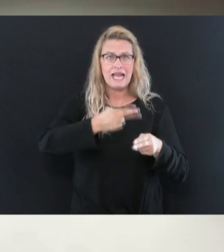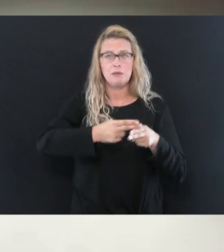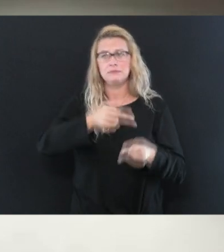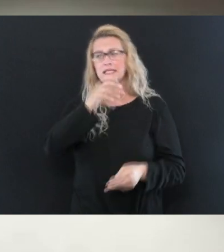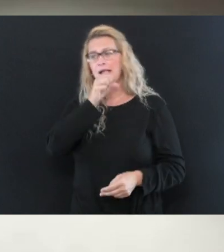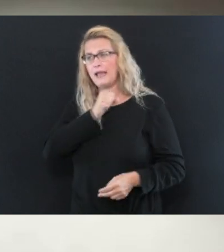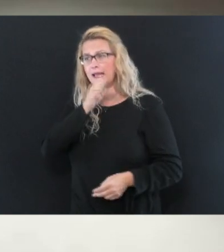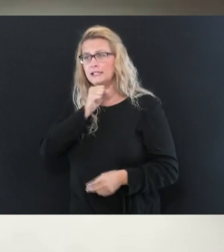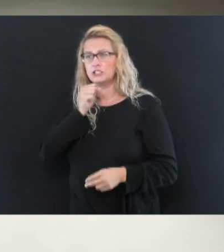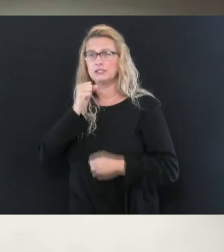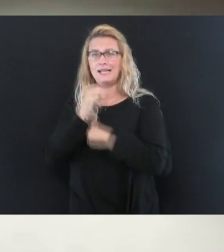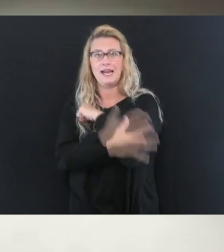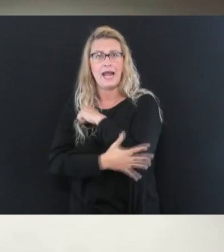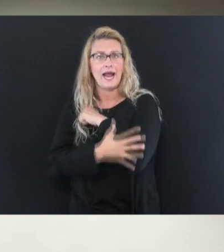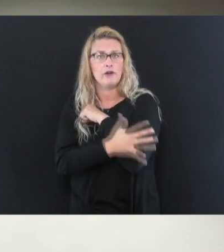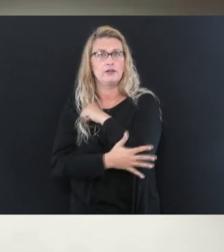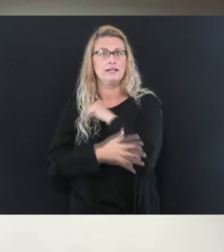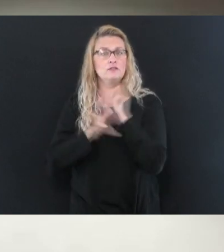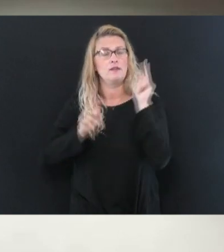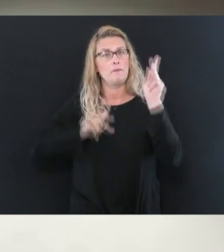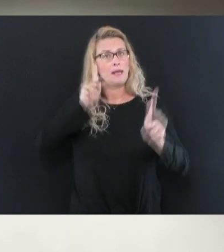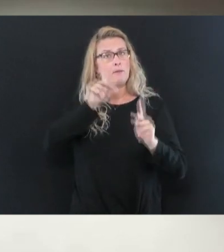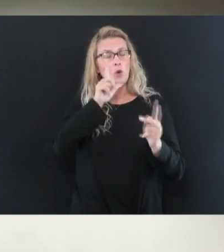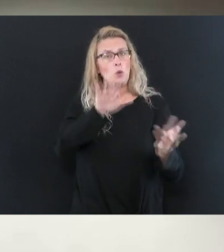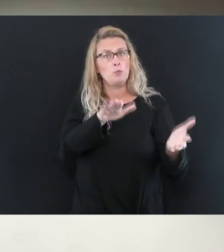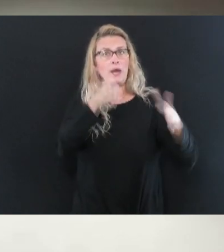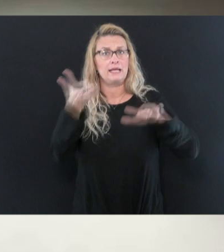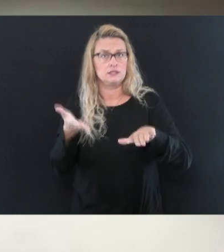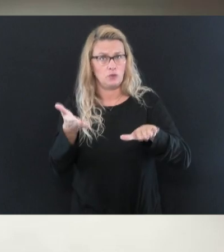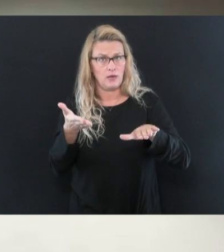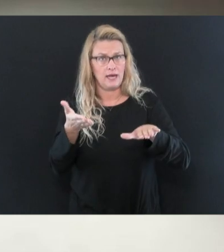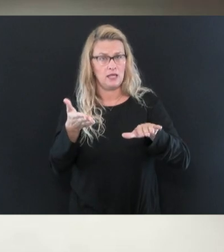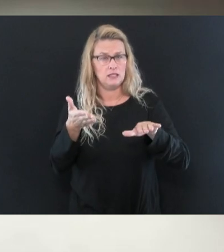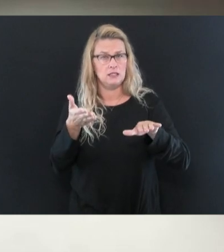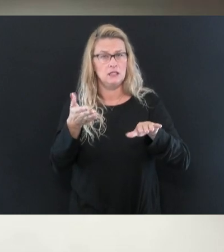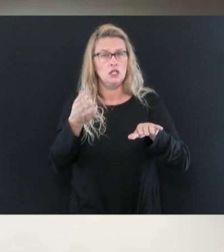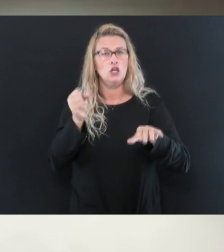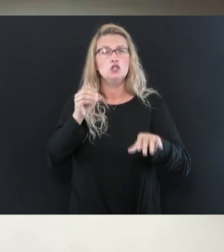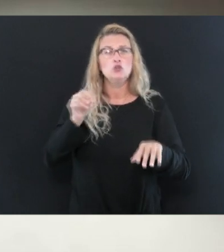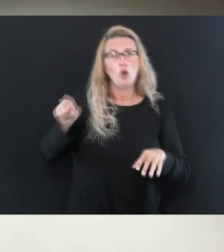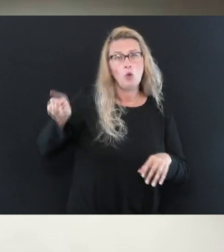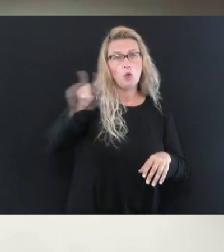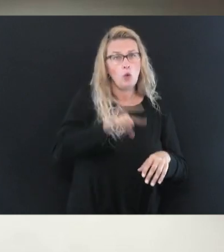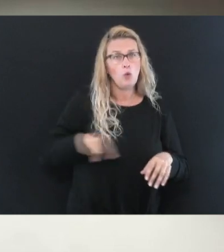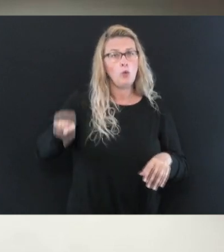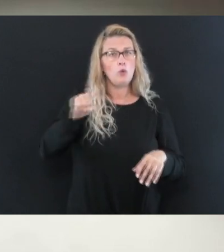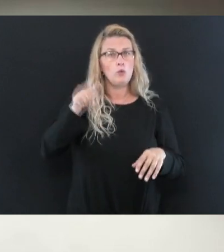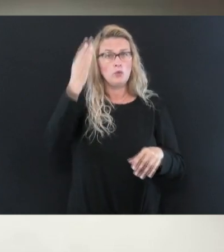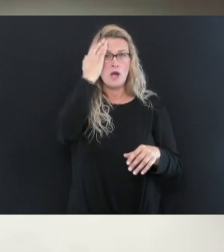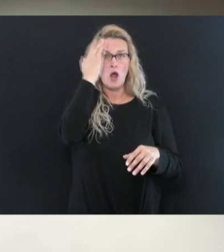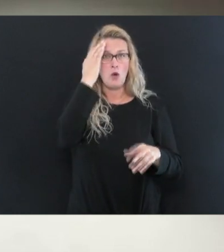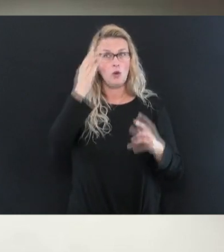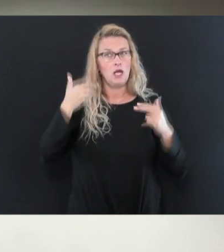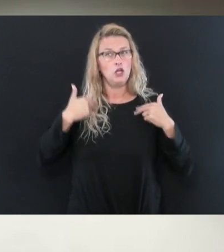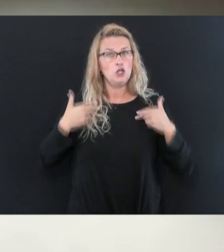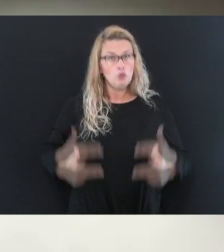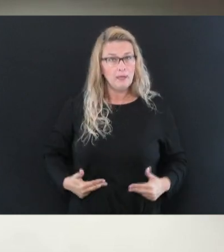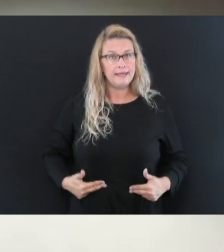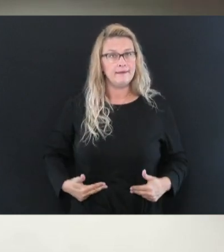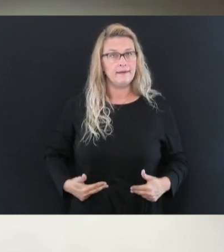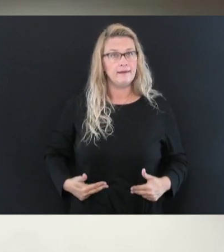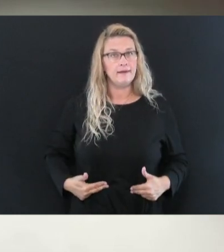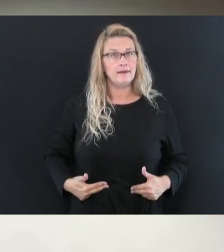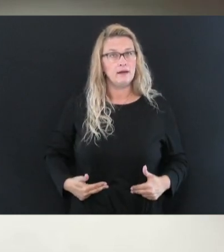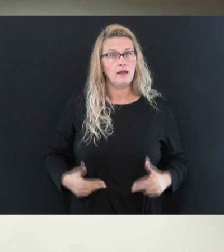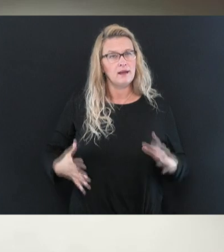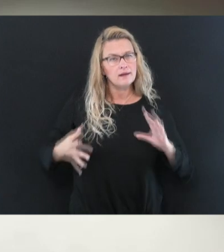individuals, so he keeps us focused on the human factor on this. But